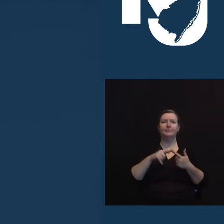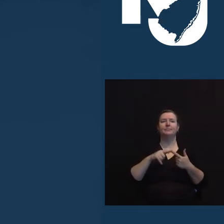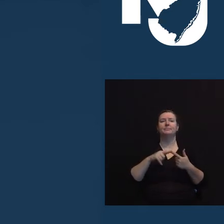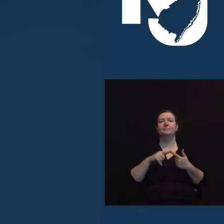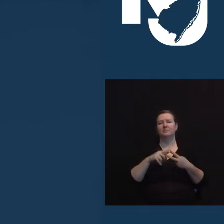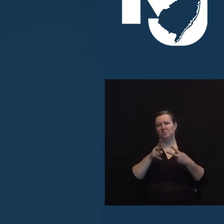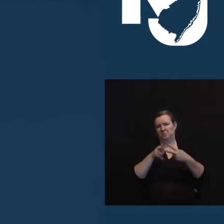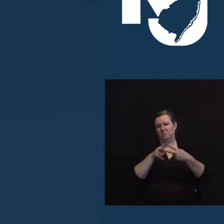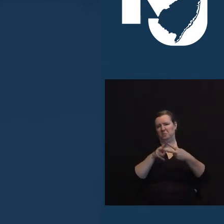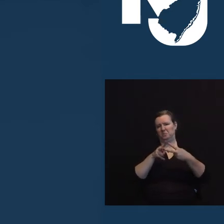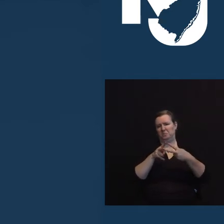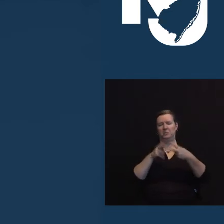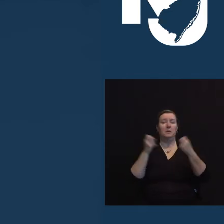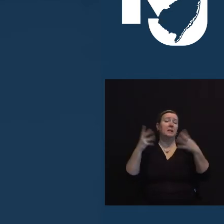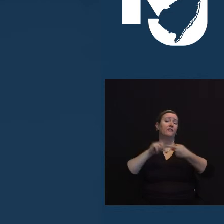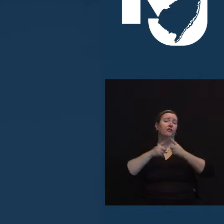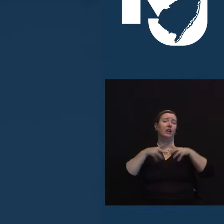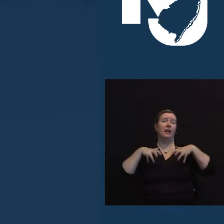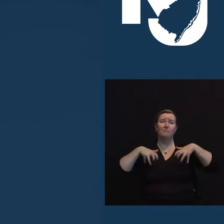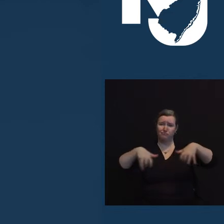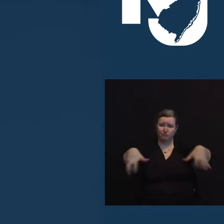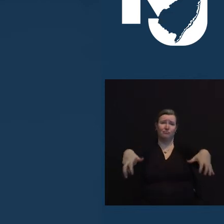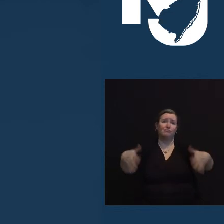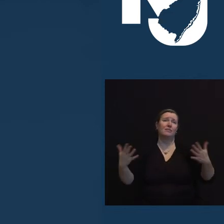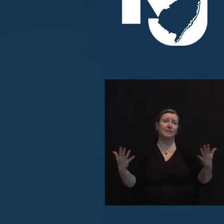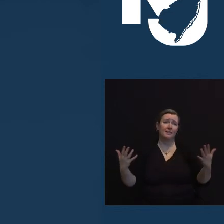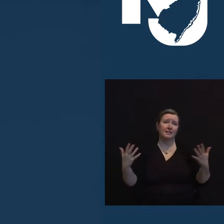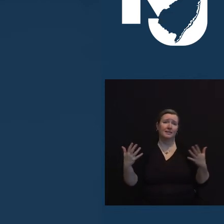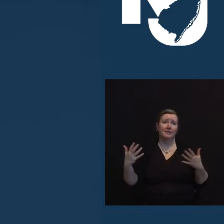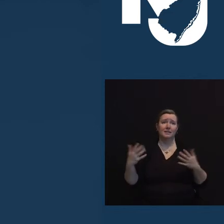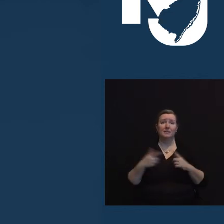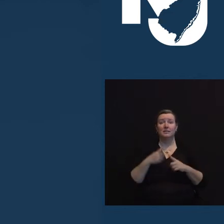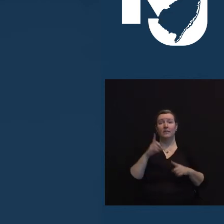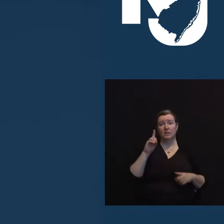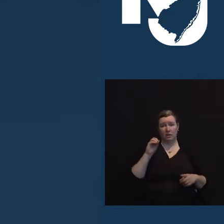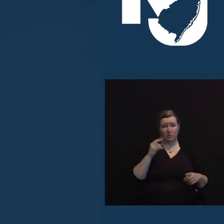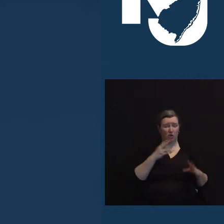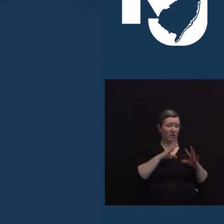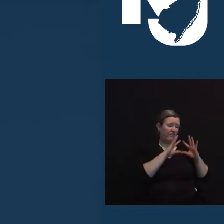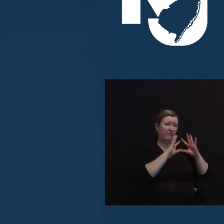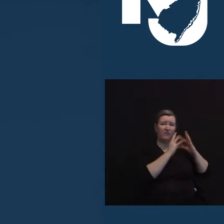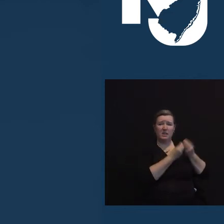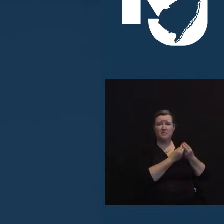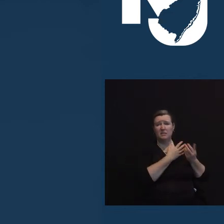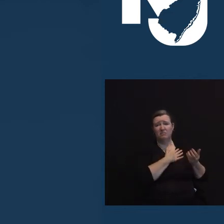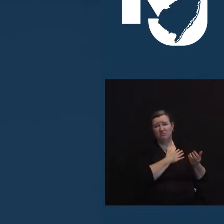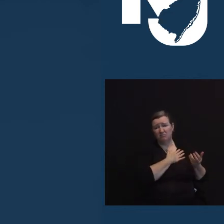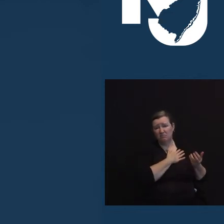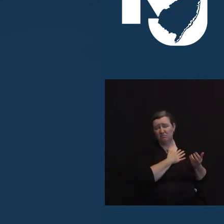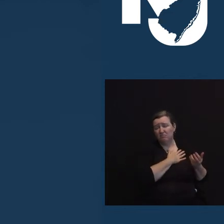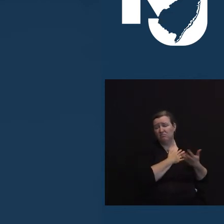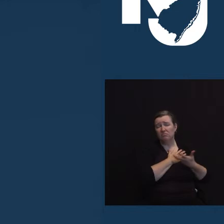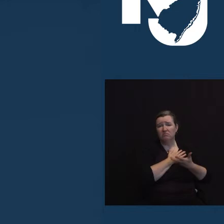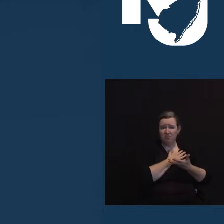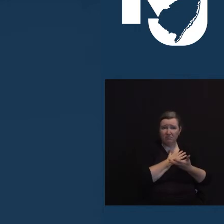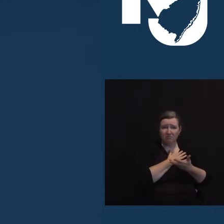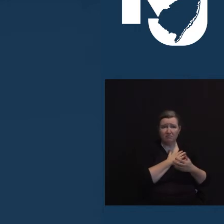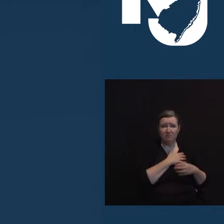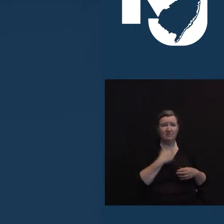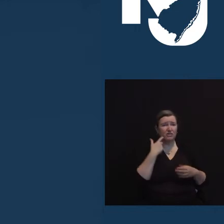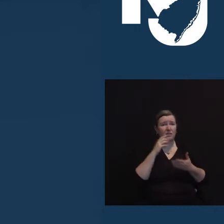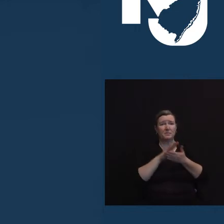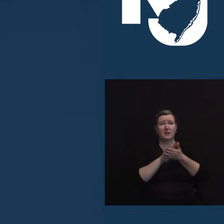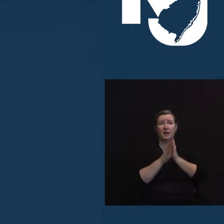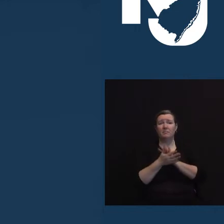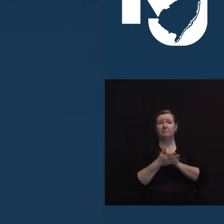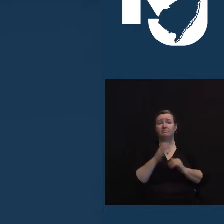Health family, who I know will miss her services tremendously. Glenda had only recently turned 67 years old.